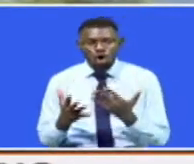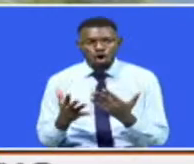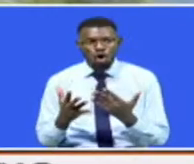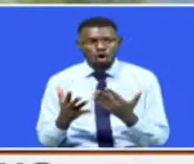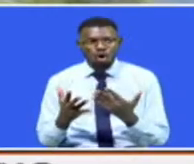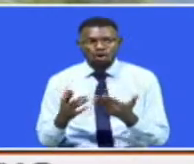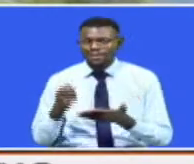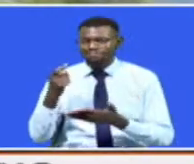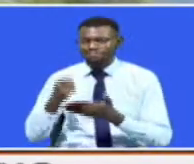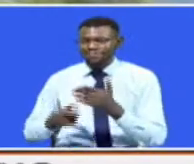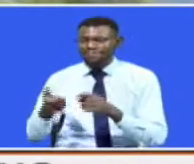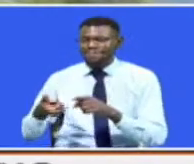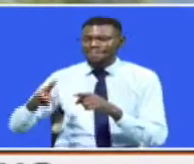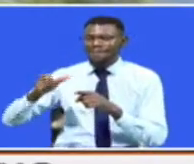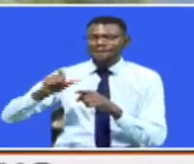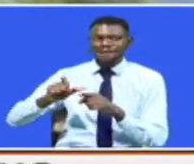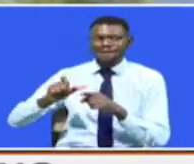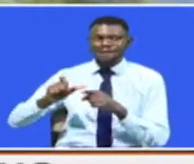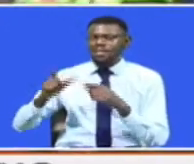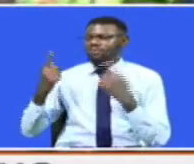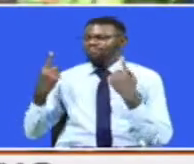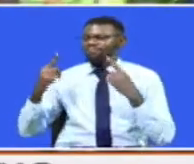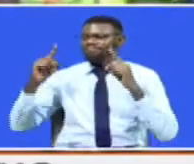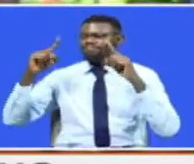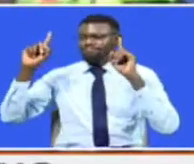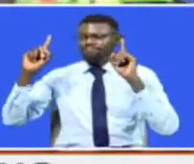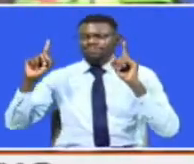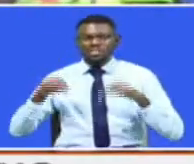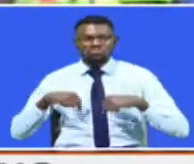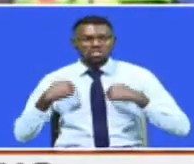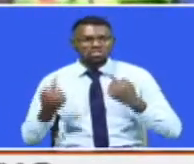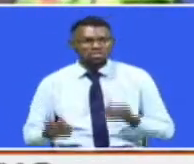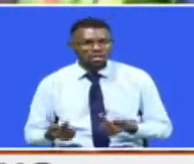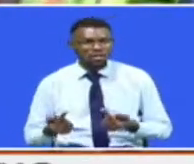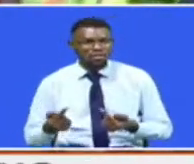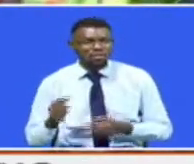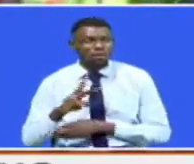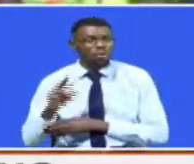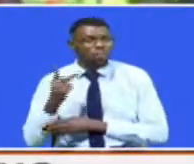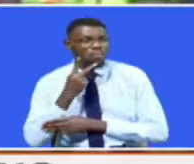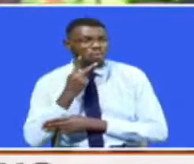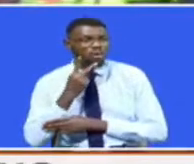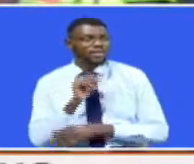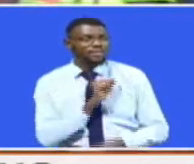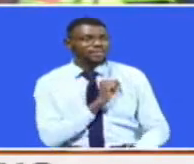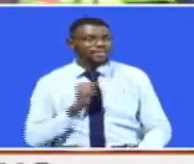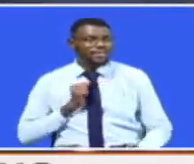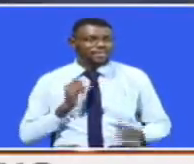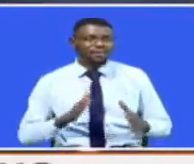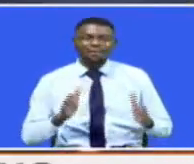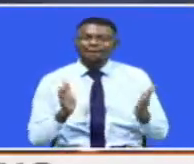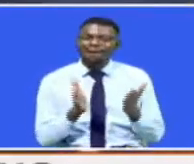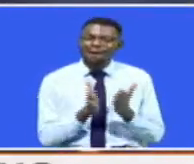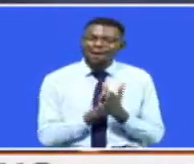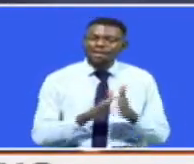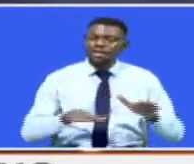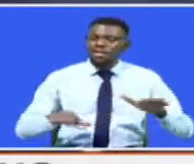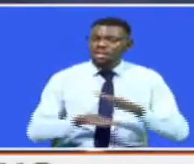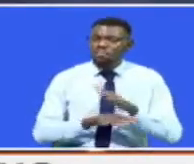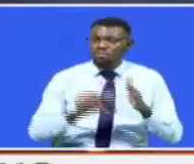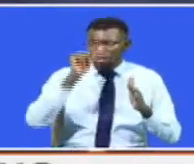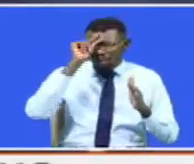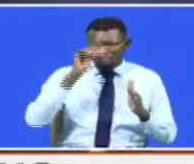kulipa kodi na tuweze kujitegemea. West Pokot Senator Julius Murgor and the county's deputy governor Robert